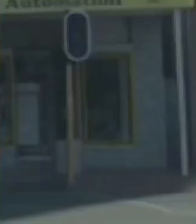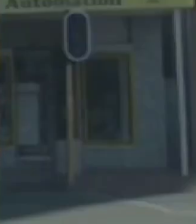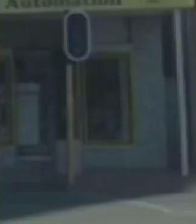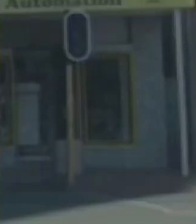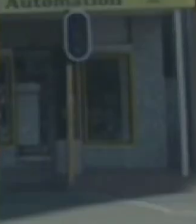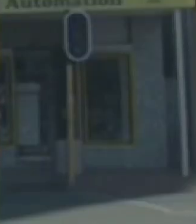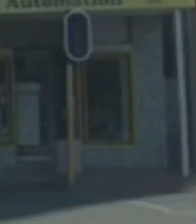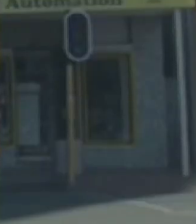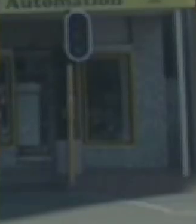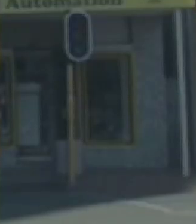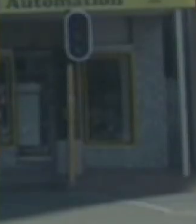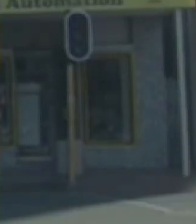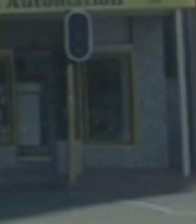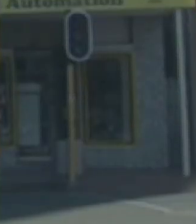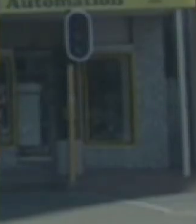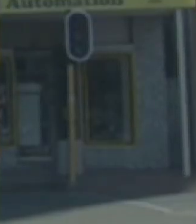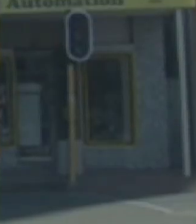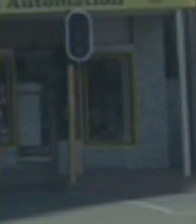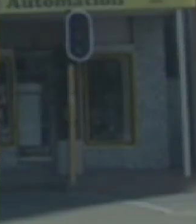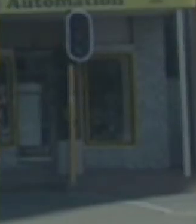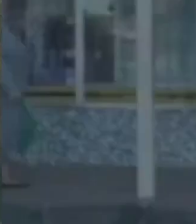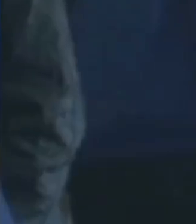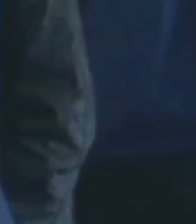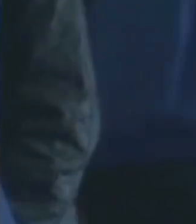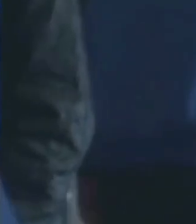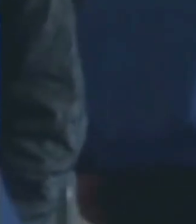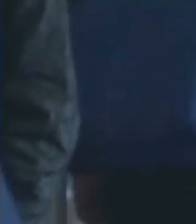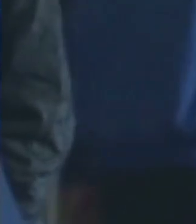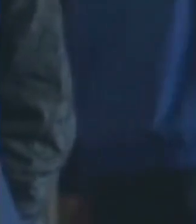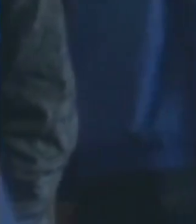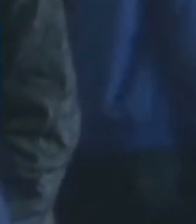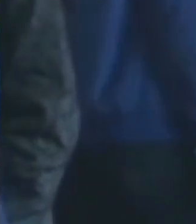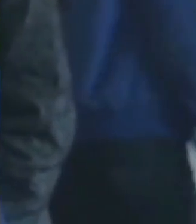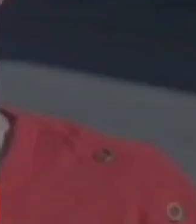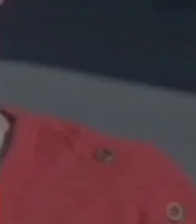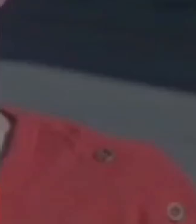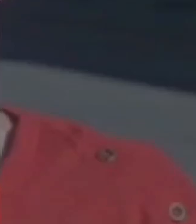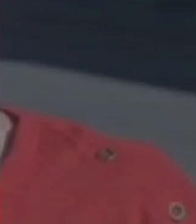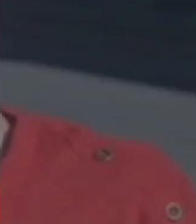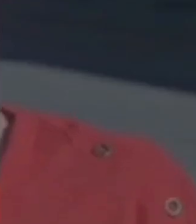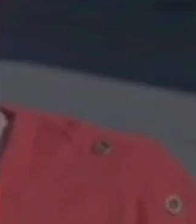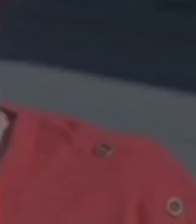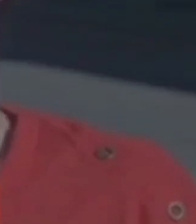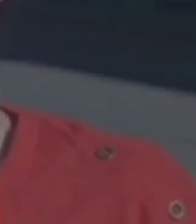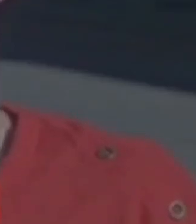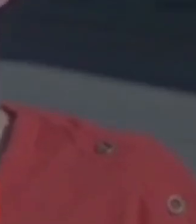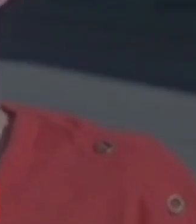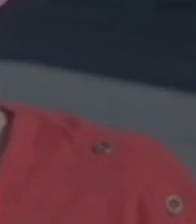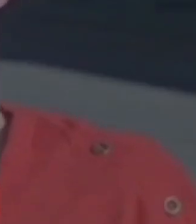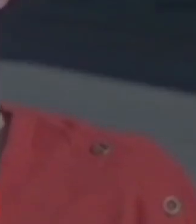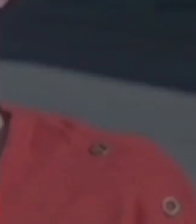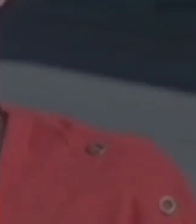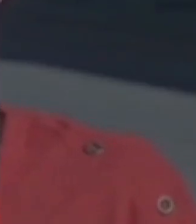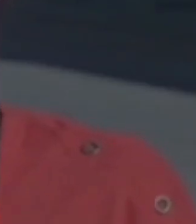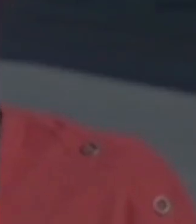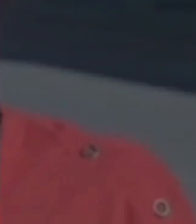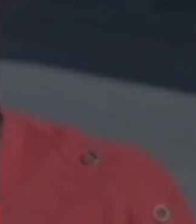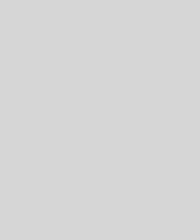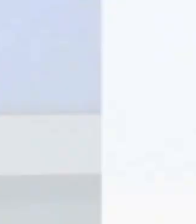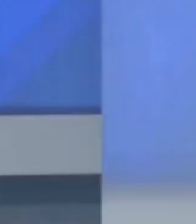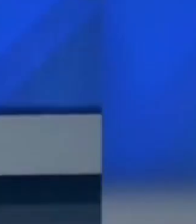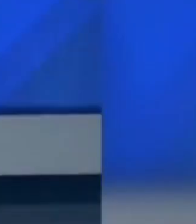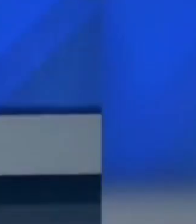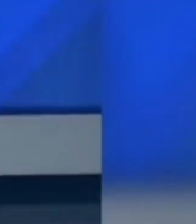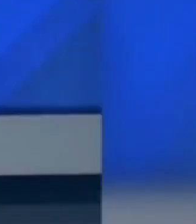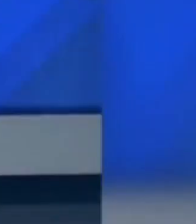have planned capital expenditure to keep lights on and to be able for our staff to work. Business has to close if they don't have the necessary